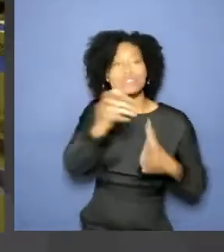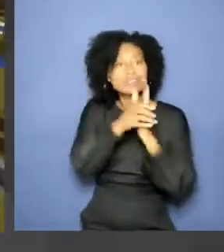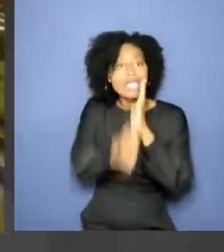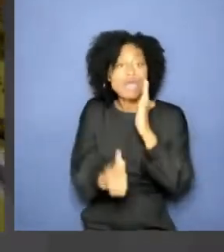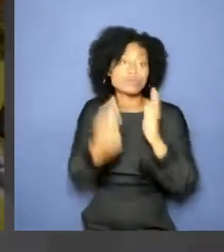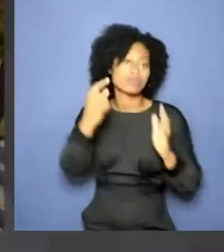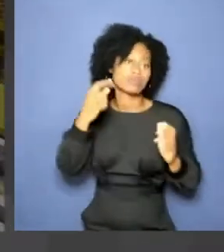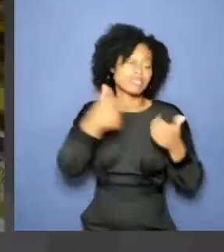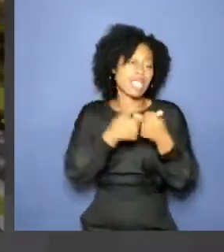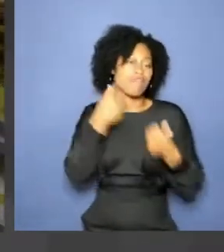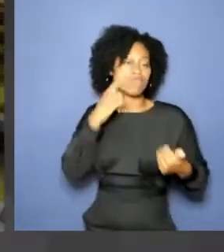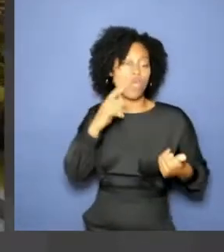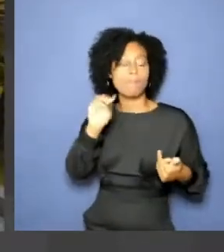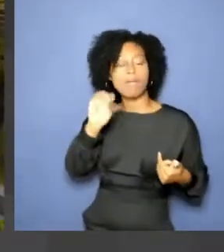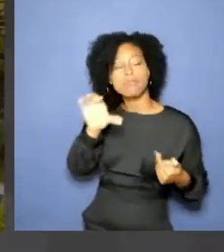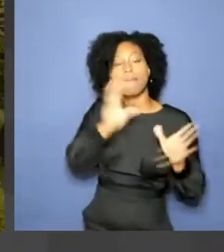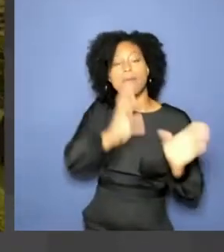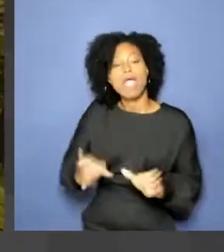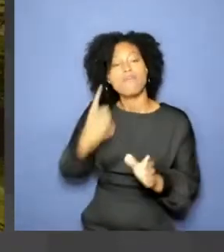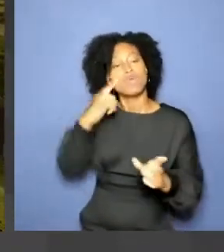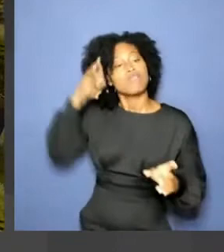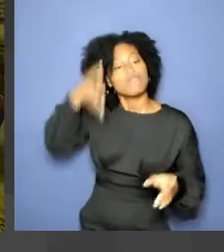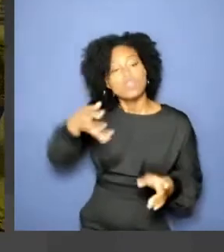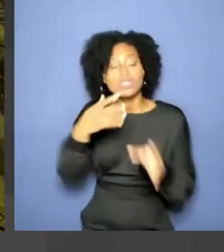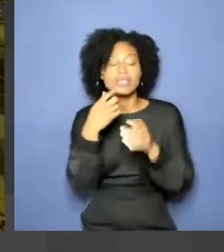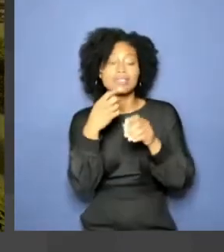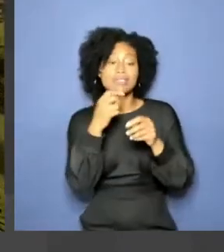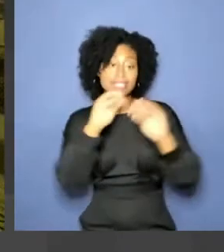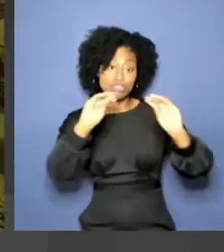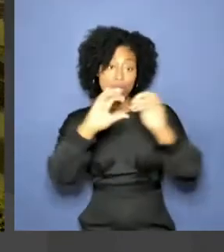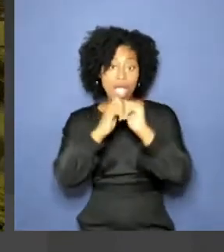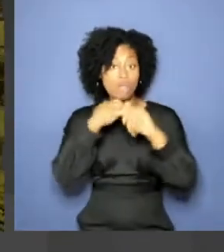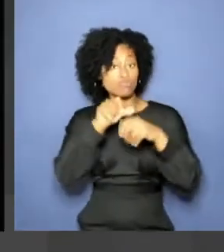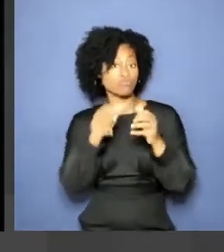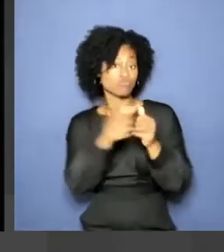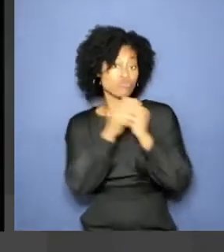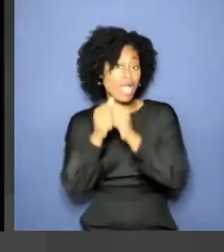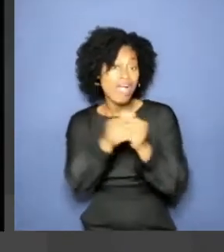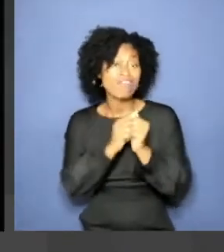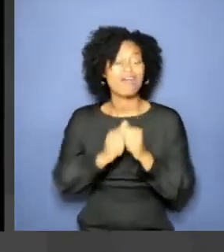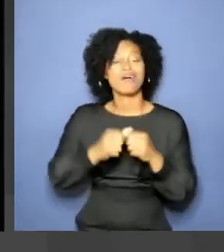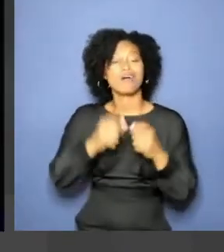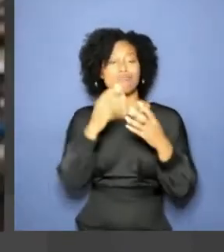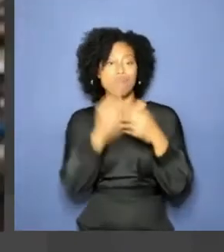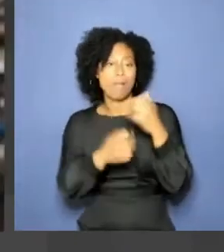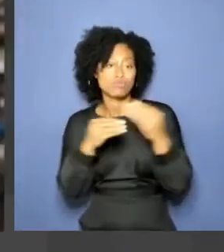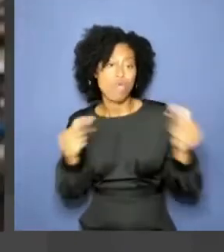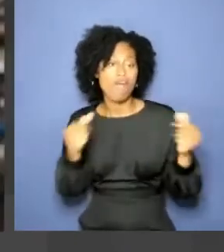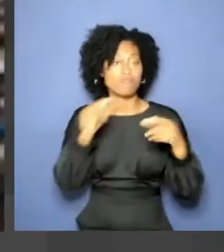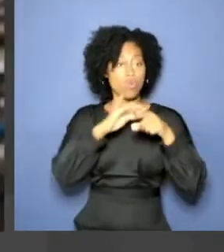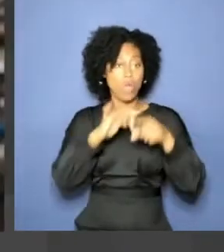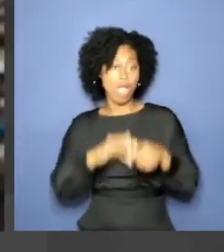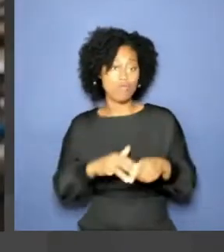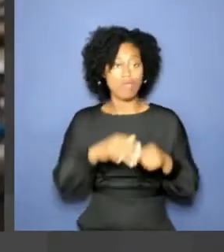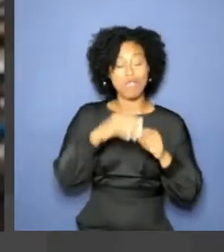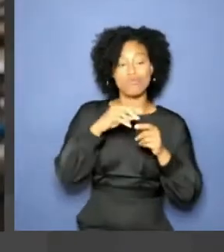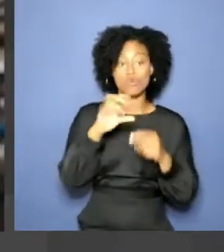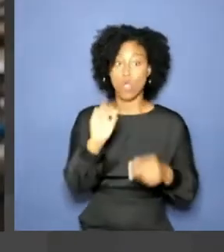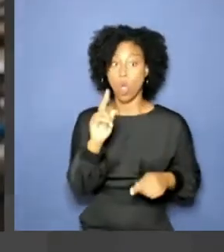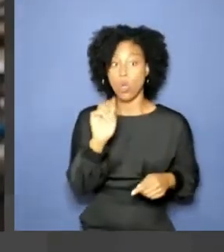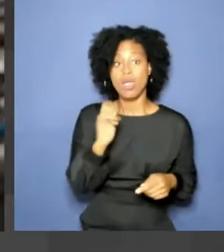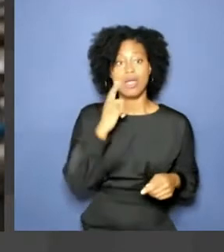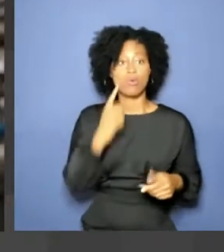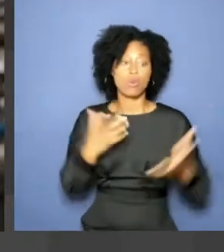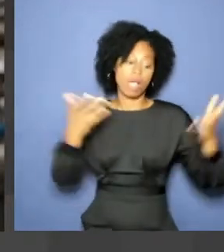work together, solve problems, and even write code. Normally in school, it's like, here's this, do this, off you